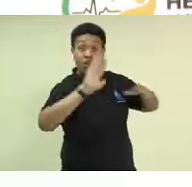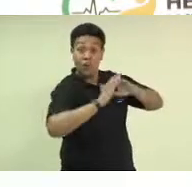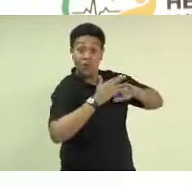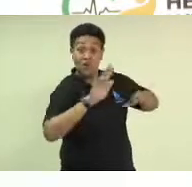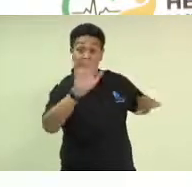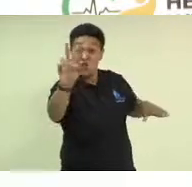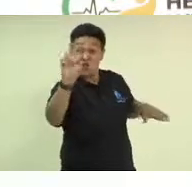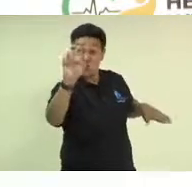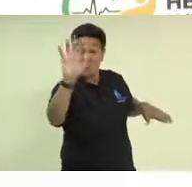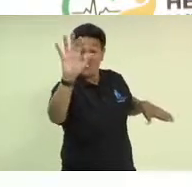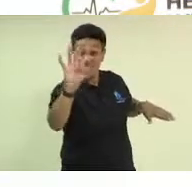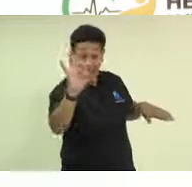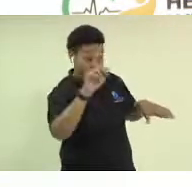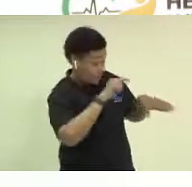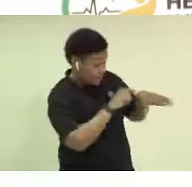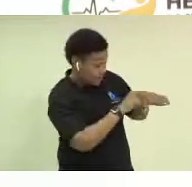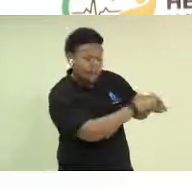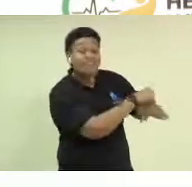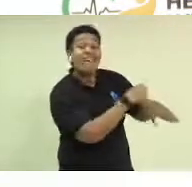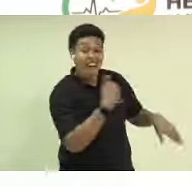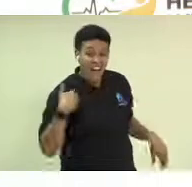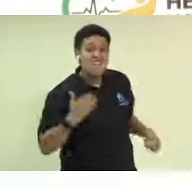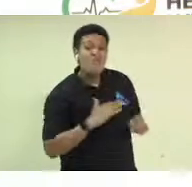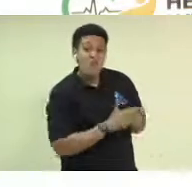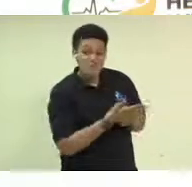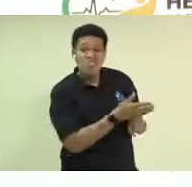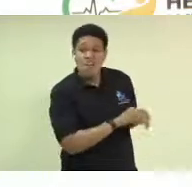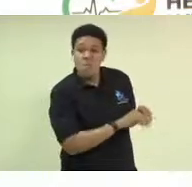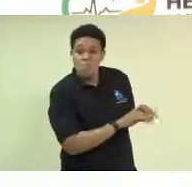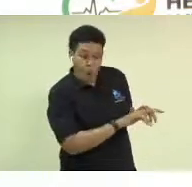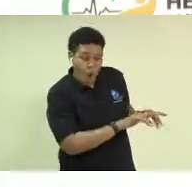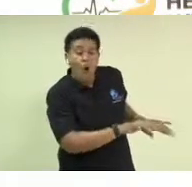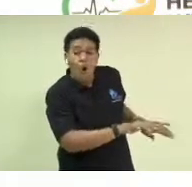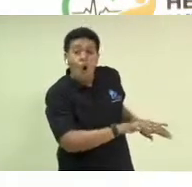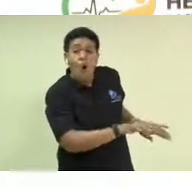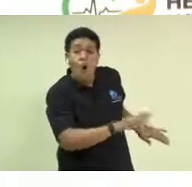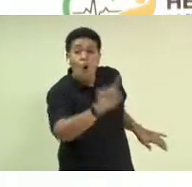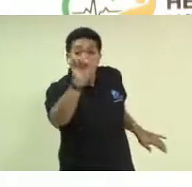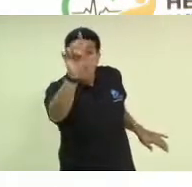have COVID-19 cases. So a third of our communities